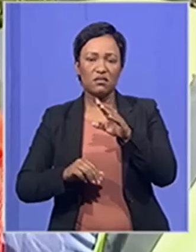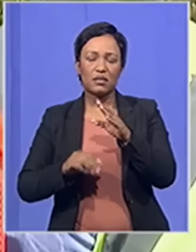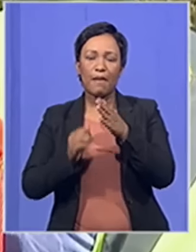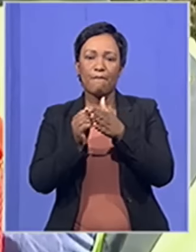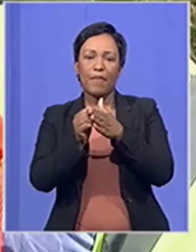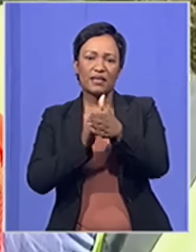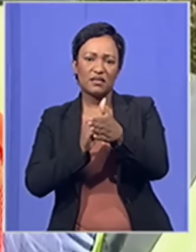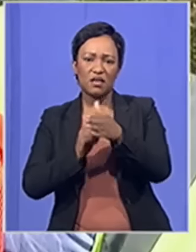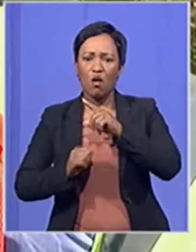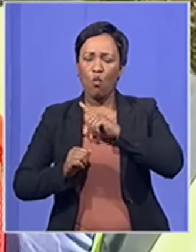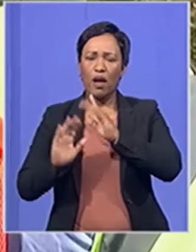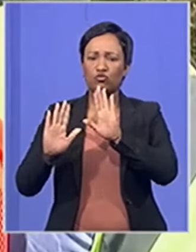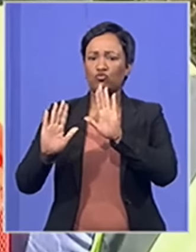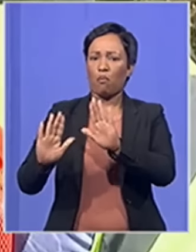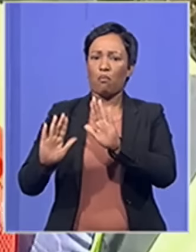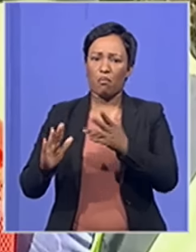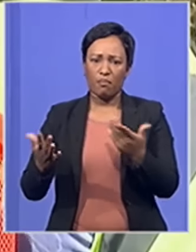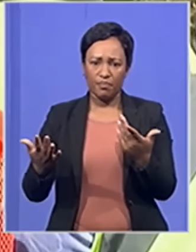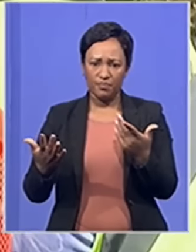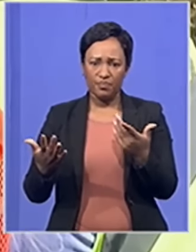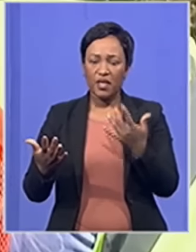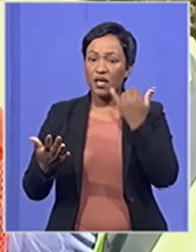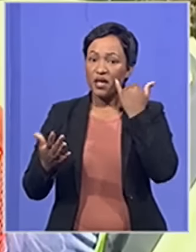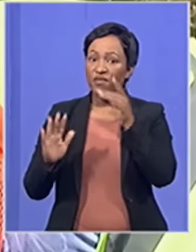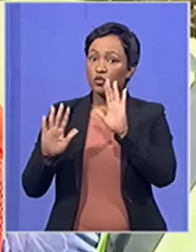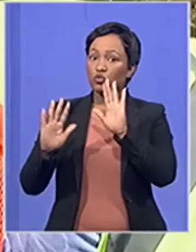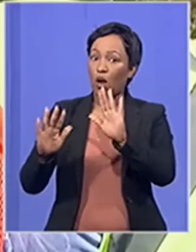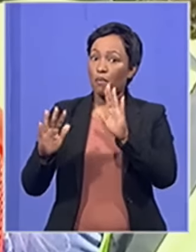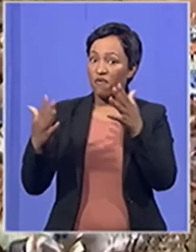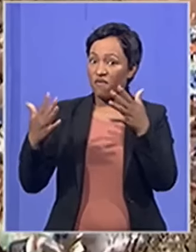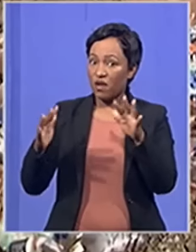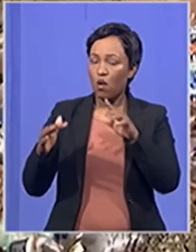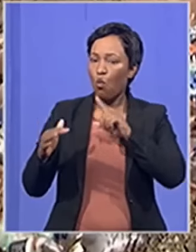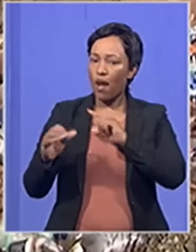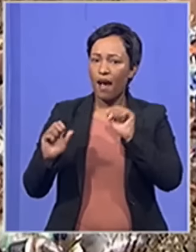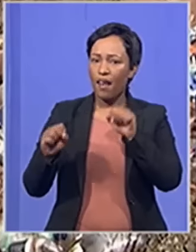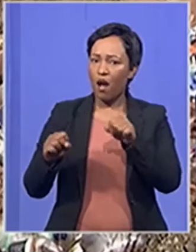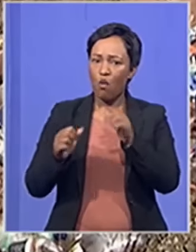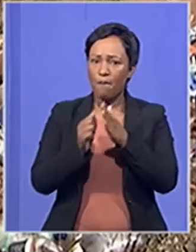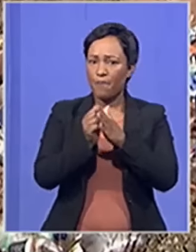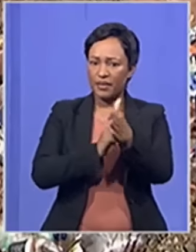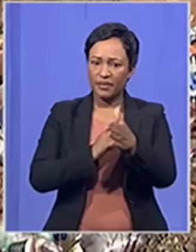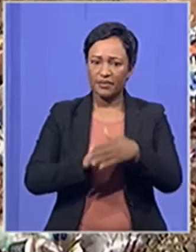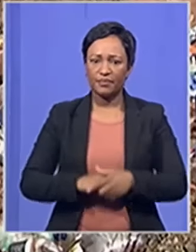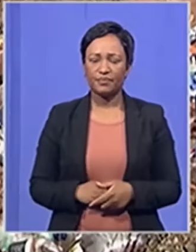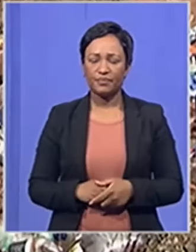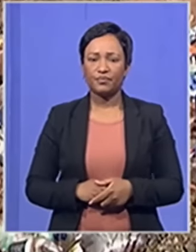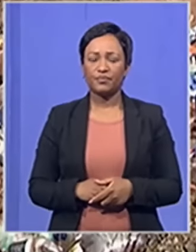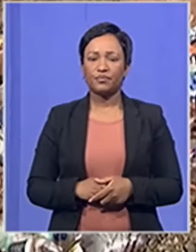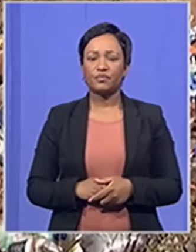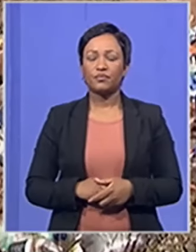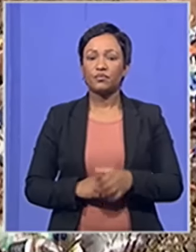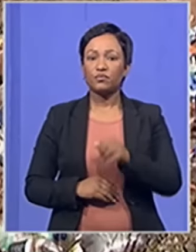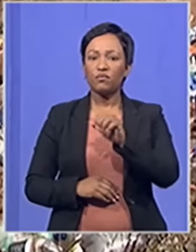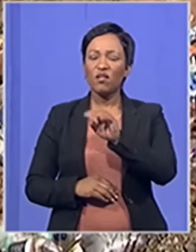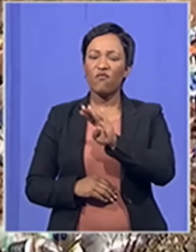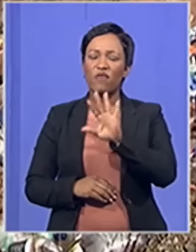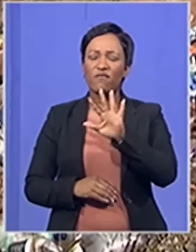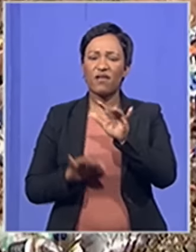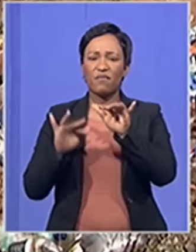Why was it not stopped? If it was stopped, why did you allow it to pass? Bapagami ba le 45 ba falotse